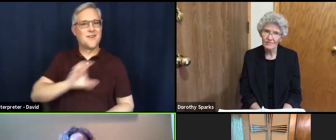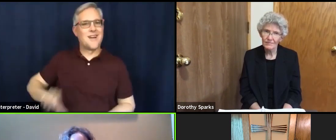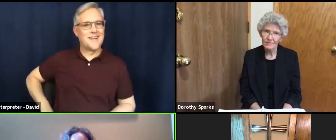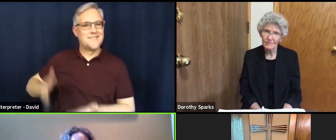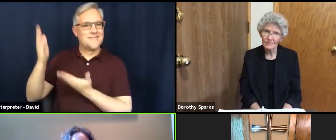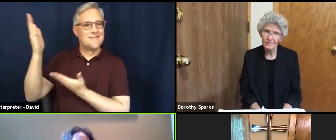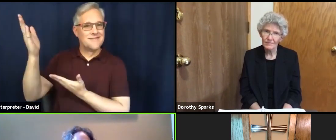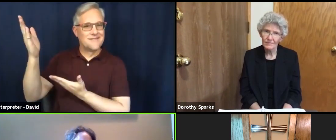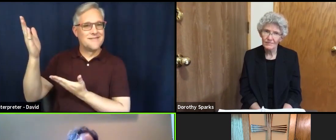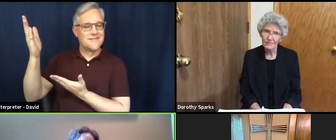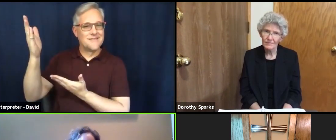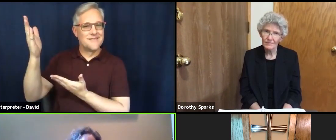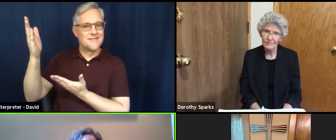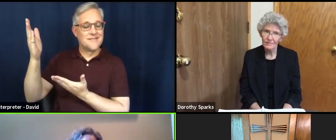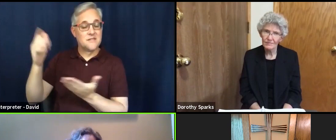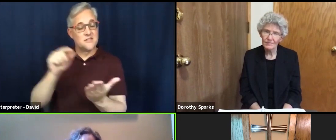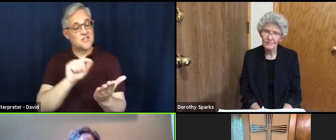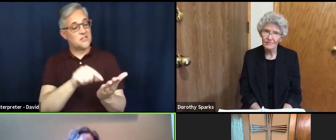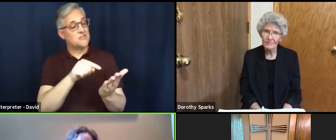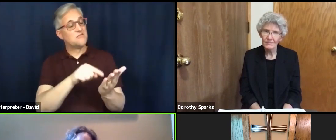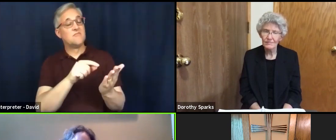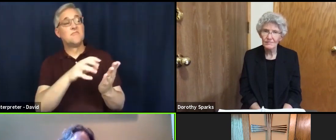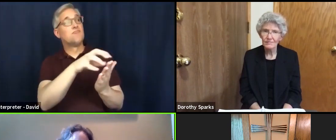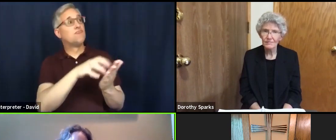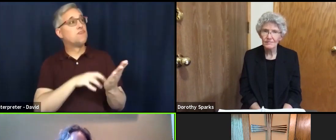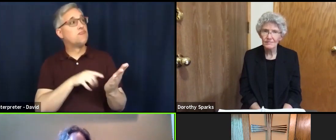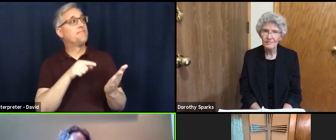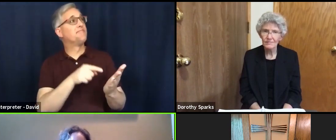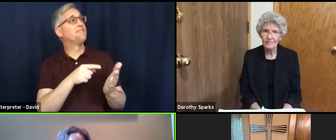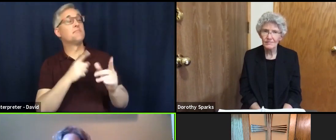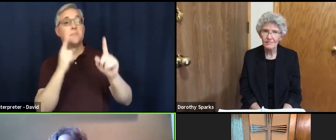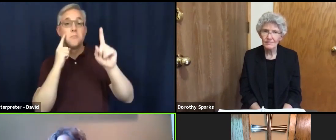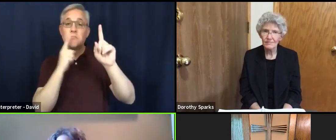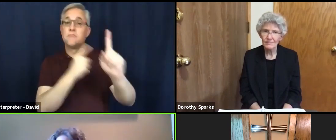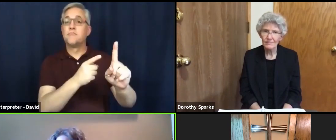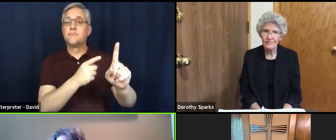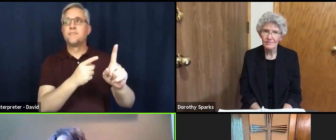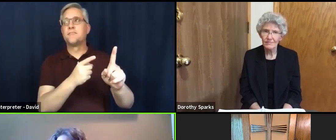It's written, at least in part, to encourage us